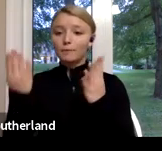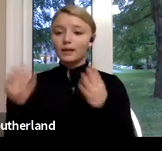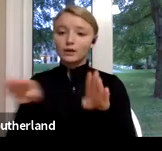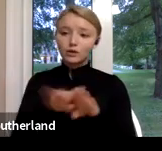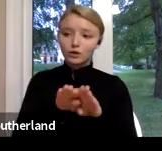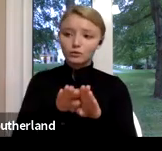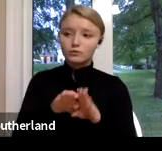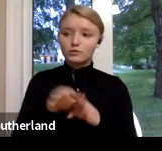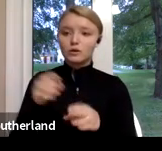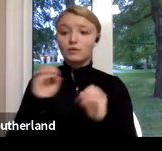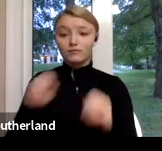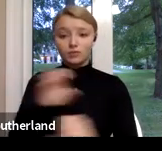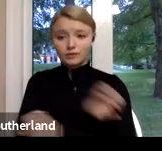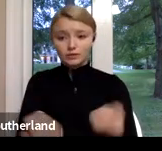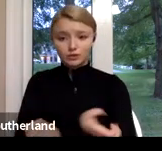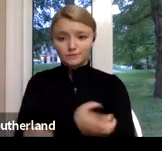have no energy.